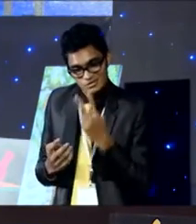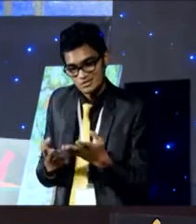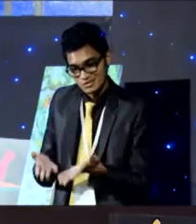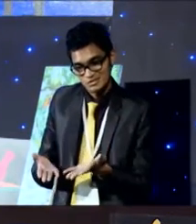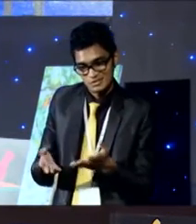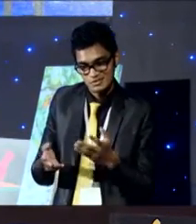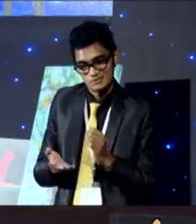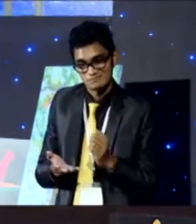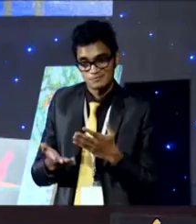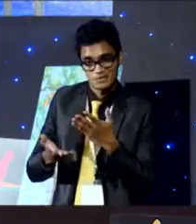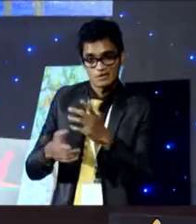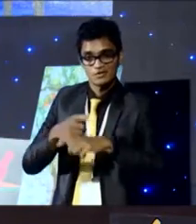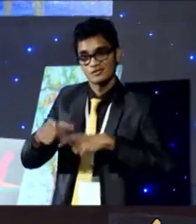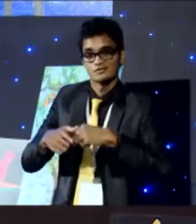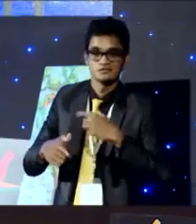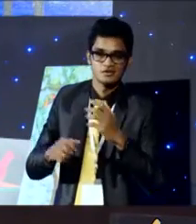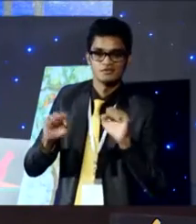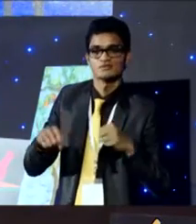for them.